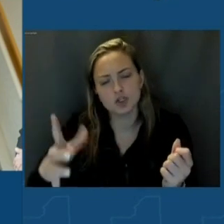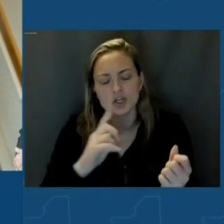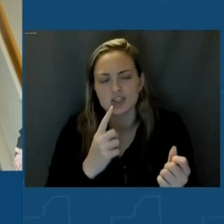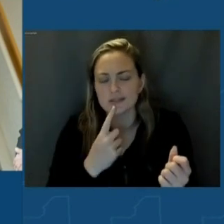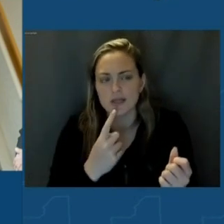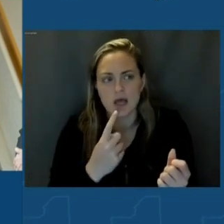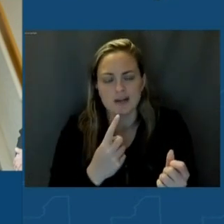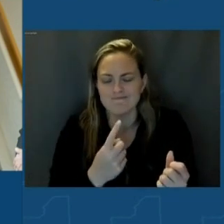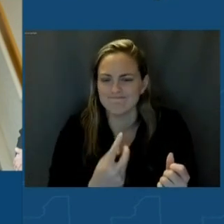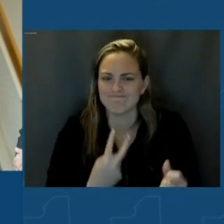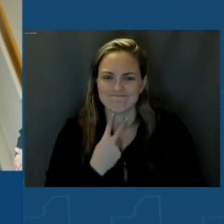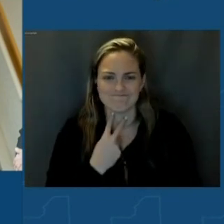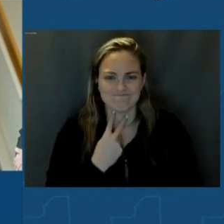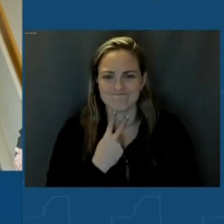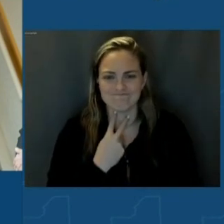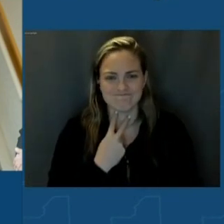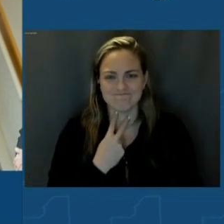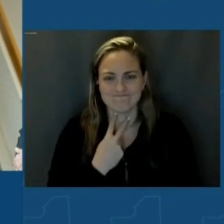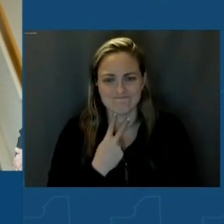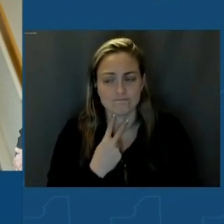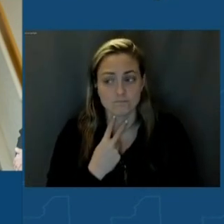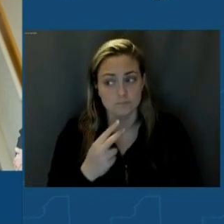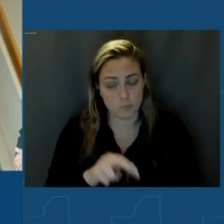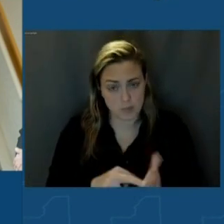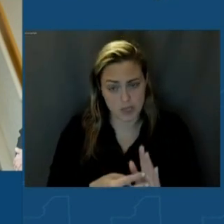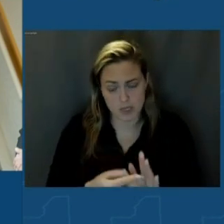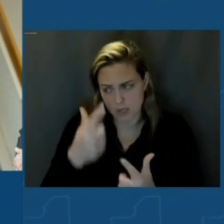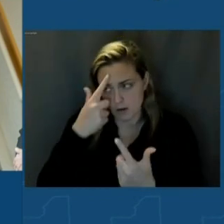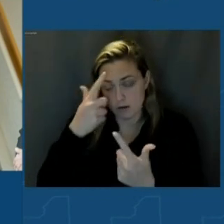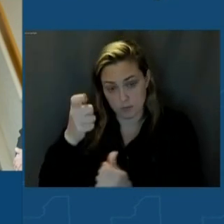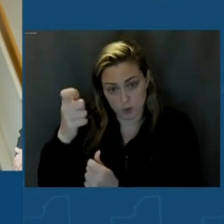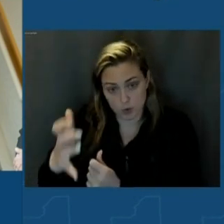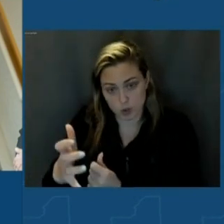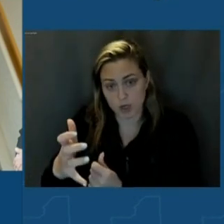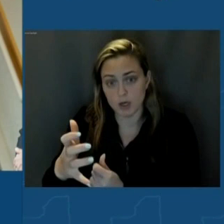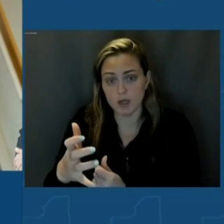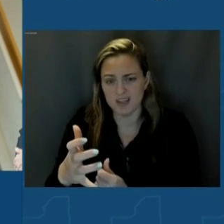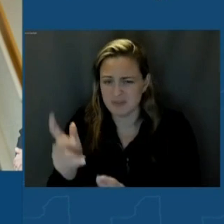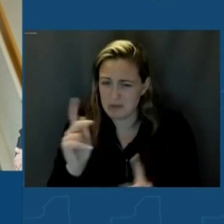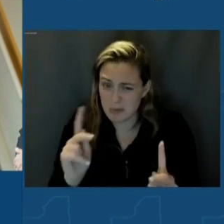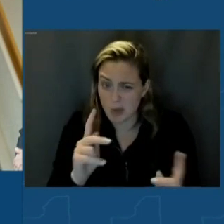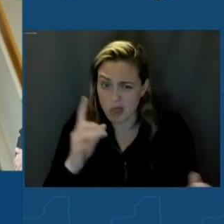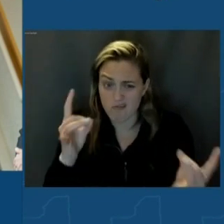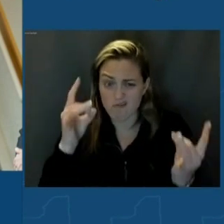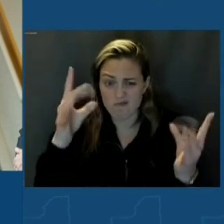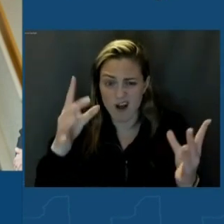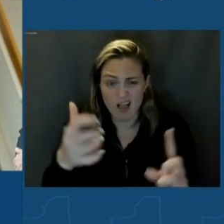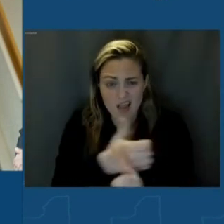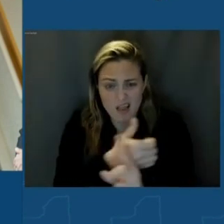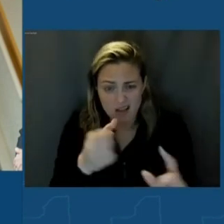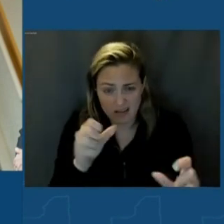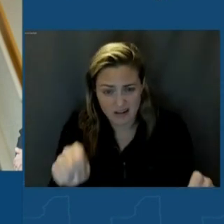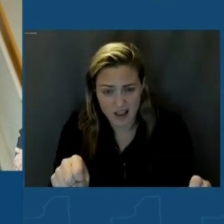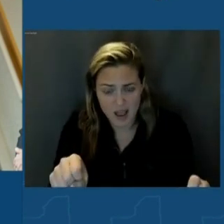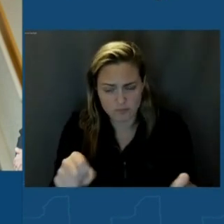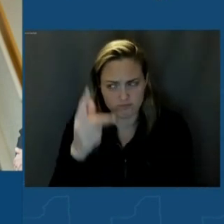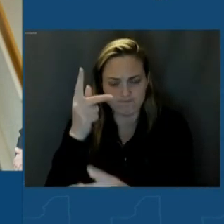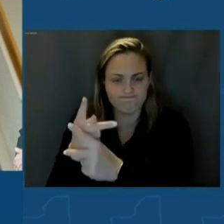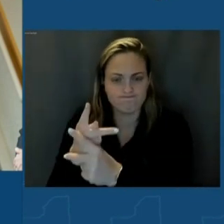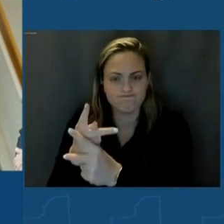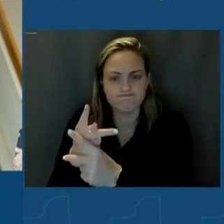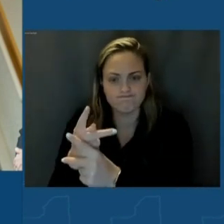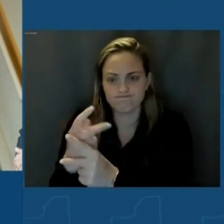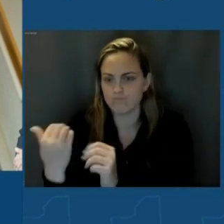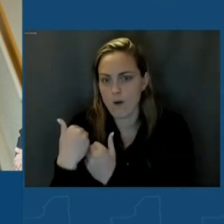their hands. It gives judges discretion. They need to hold violent criminals accountable while still upholding our commitment to a